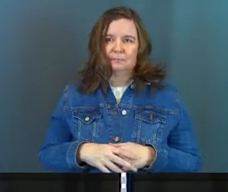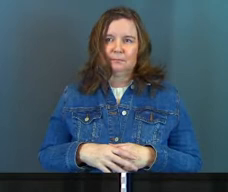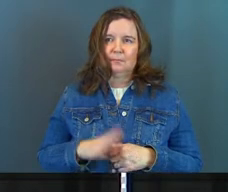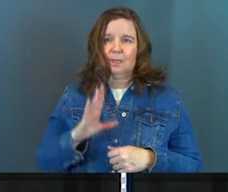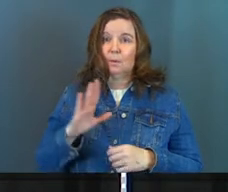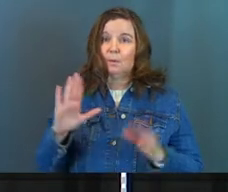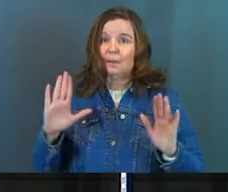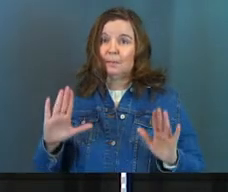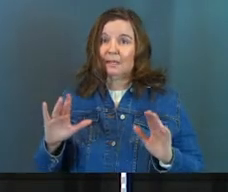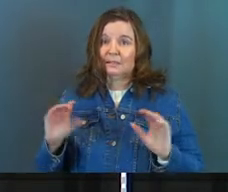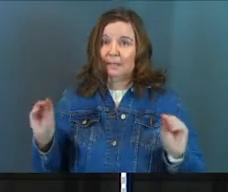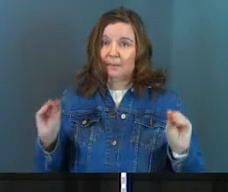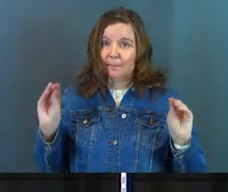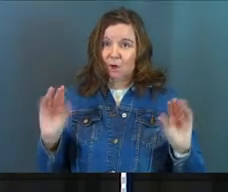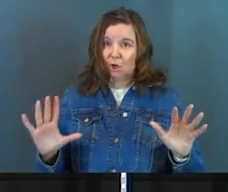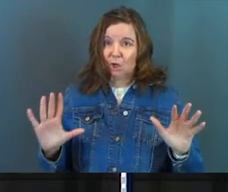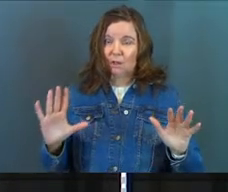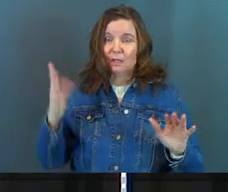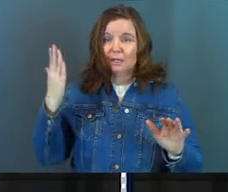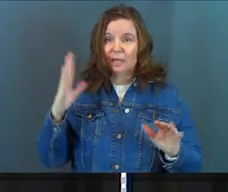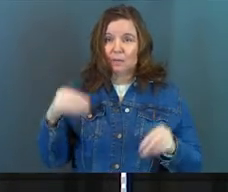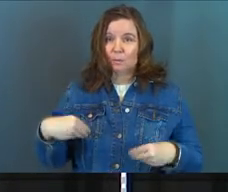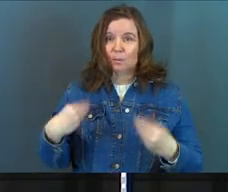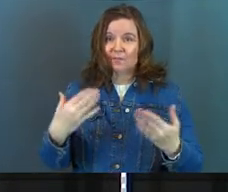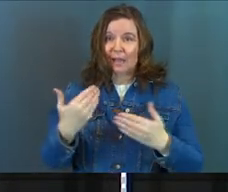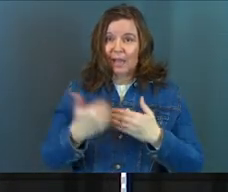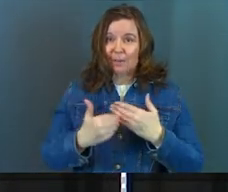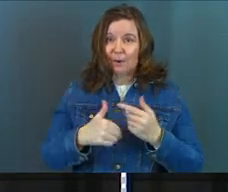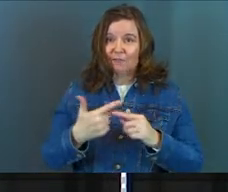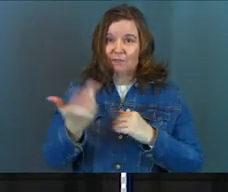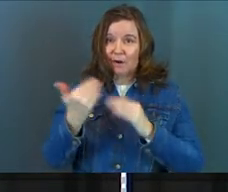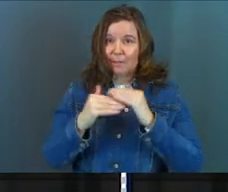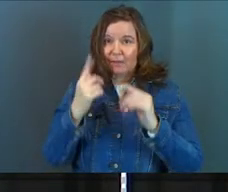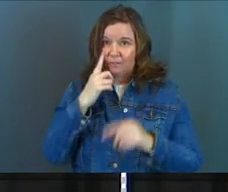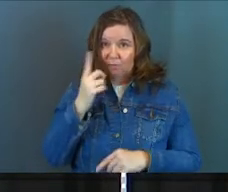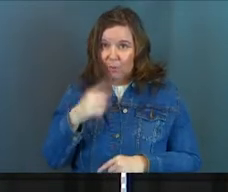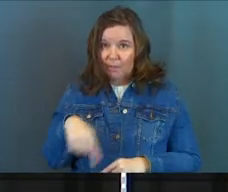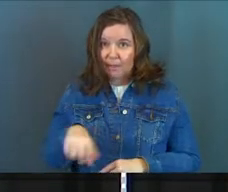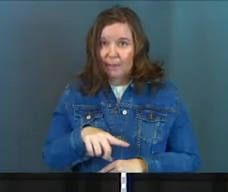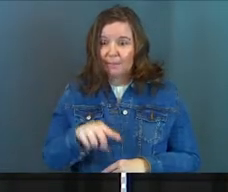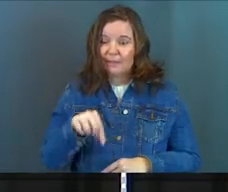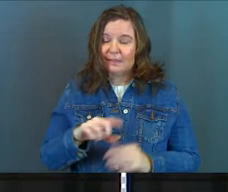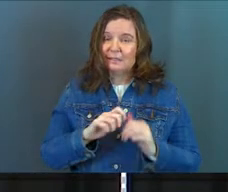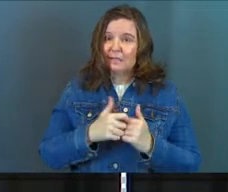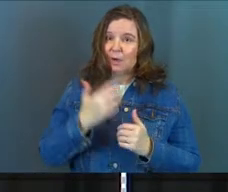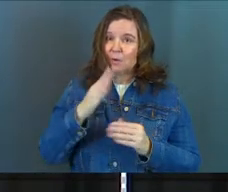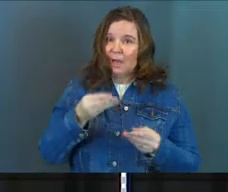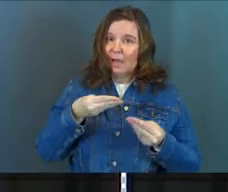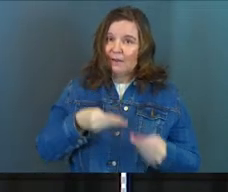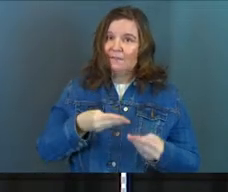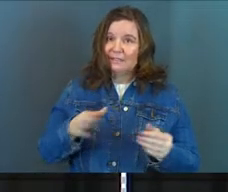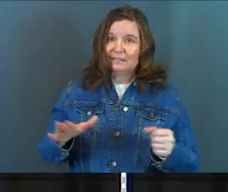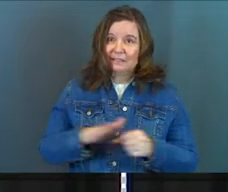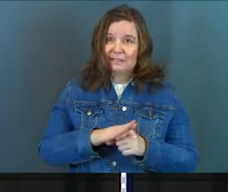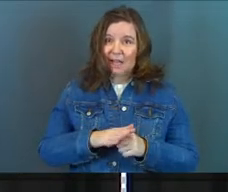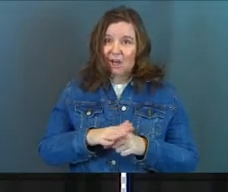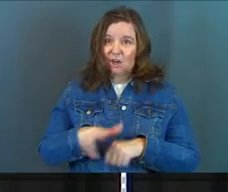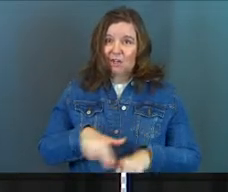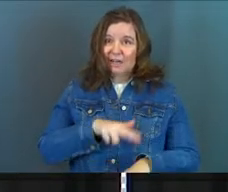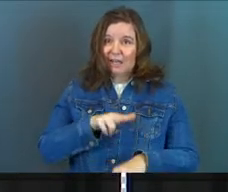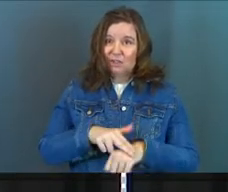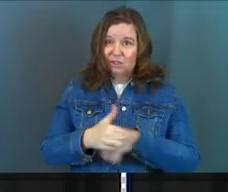So it's going to be an amazing miracle. God's going to provide bread from heaven for them. This is how God feeds an entire